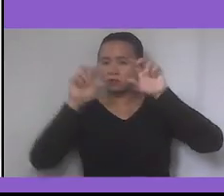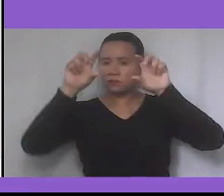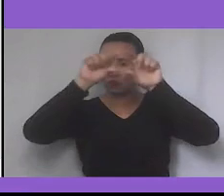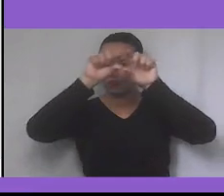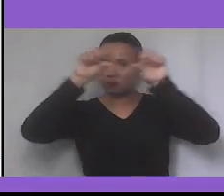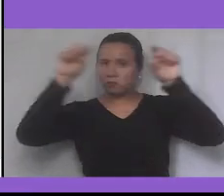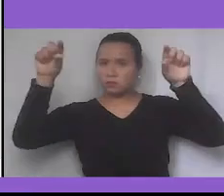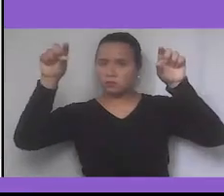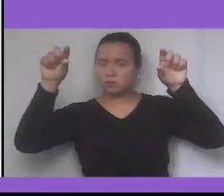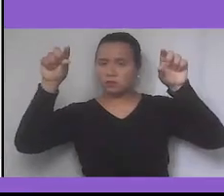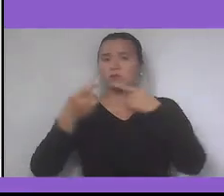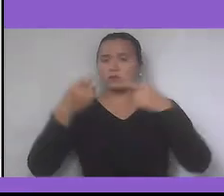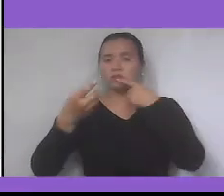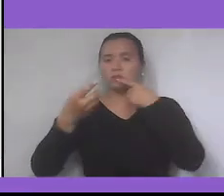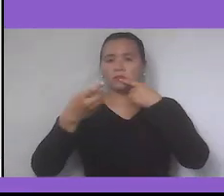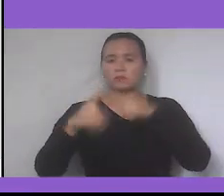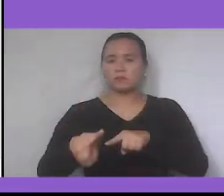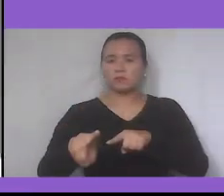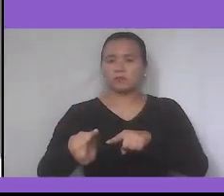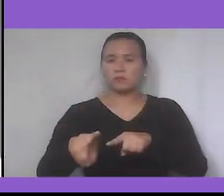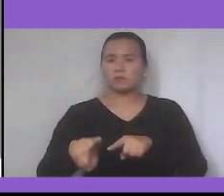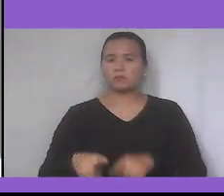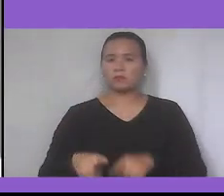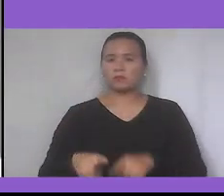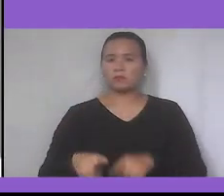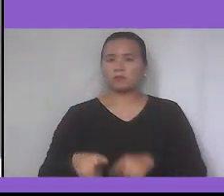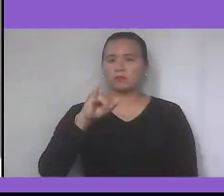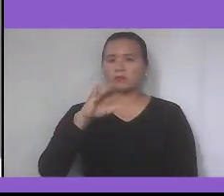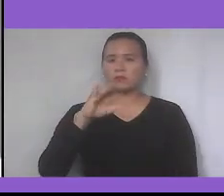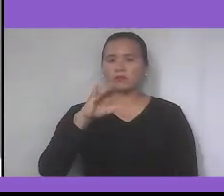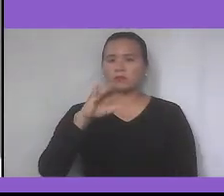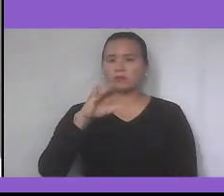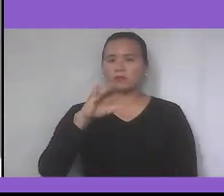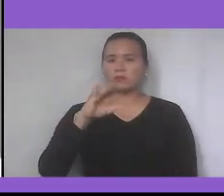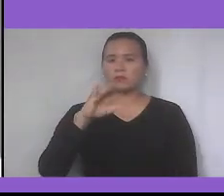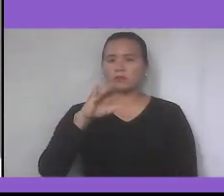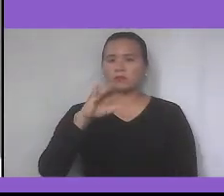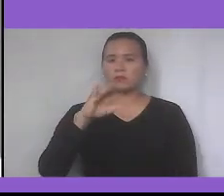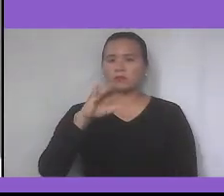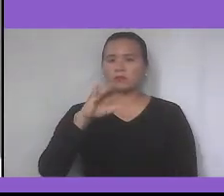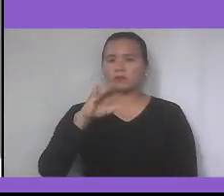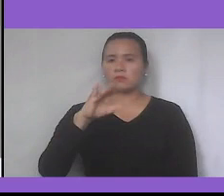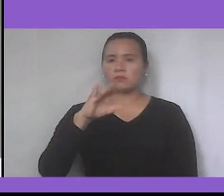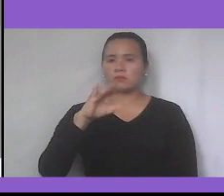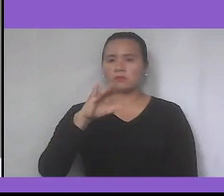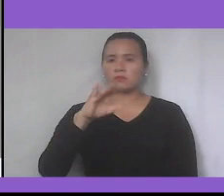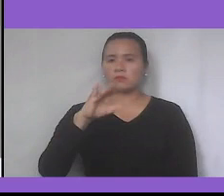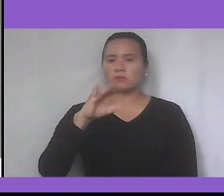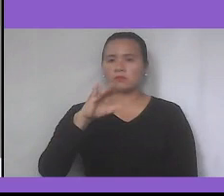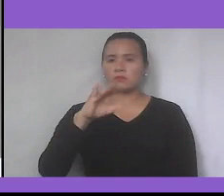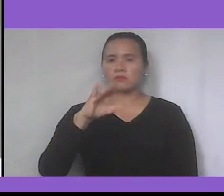Here it is under the Home tab, Dictate.